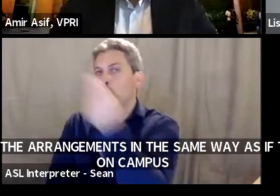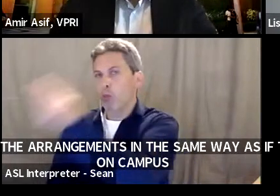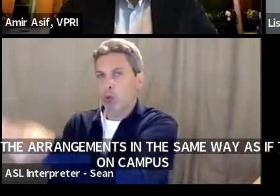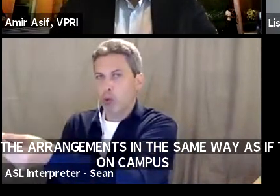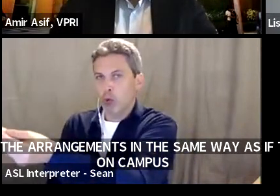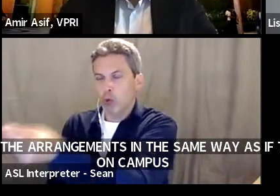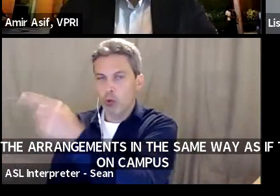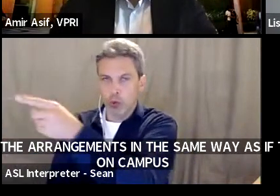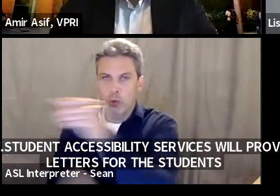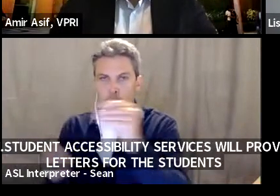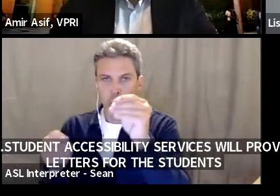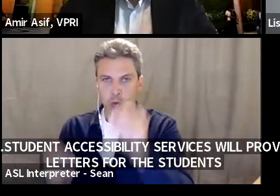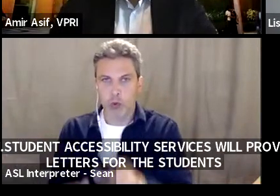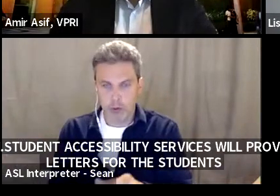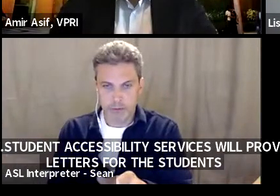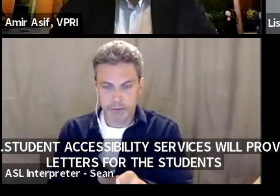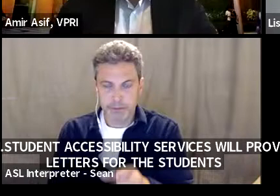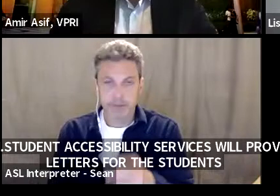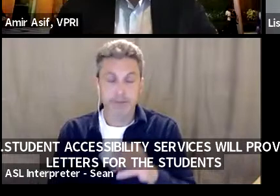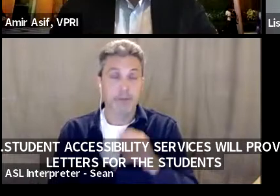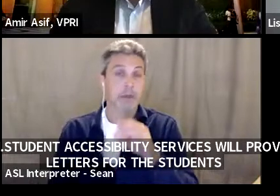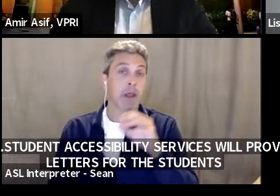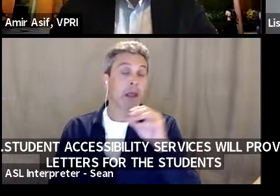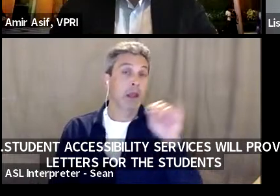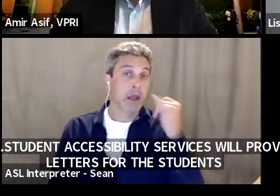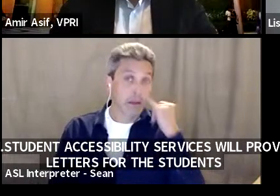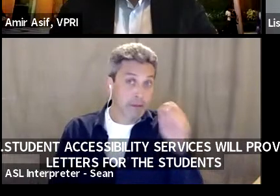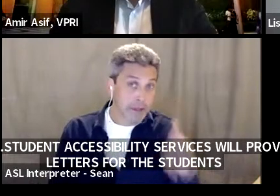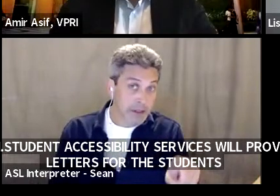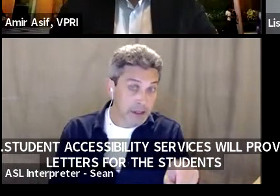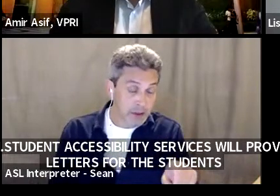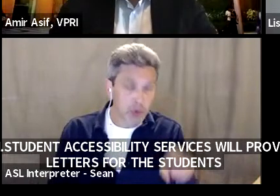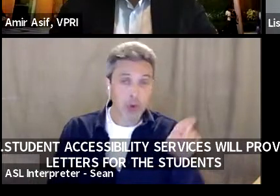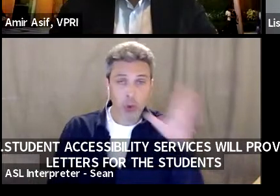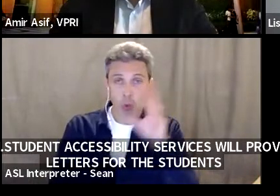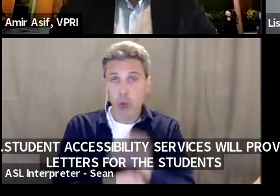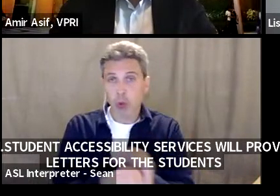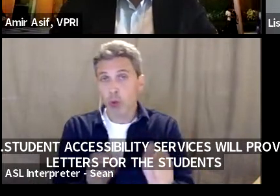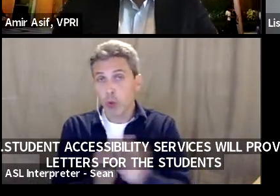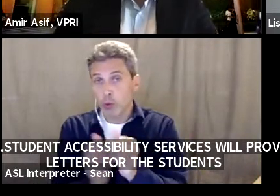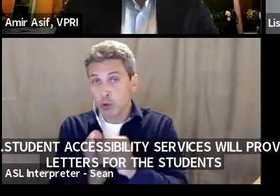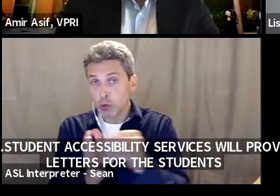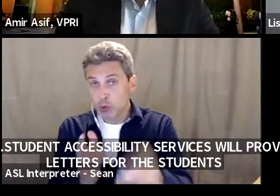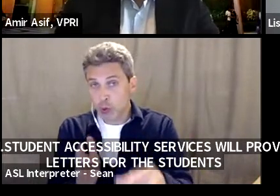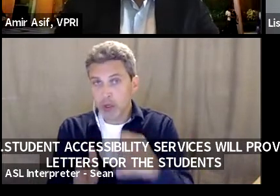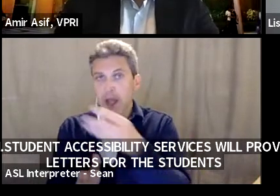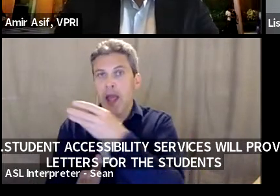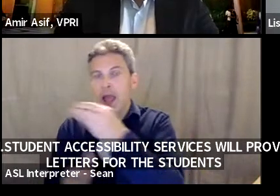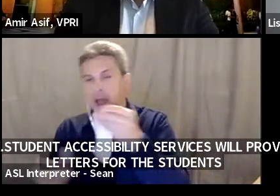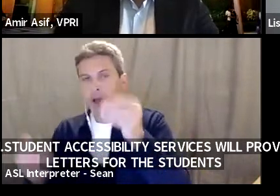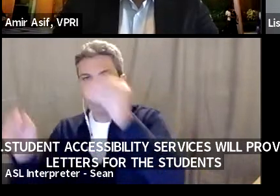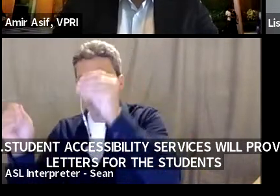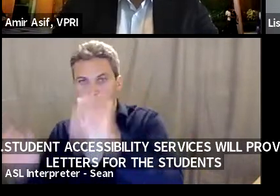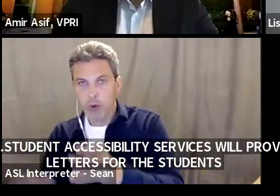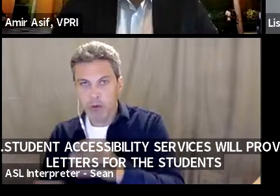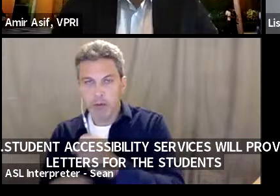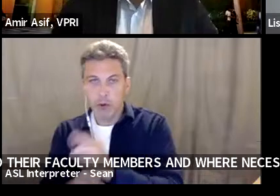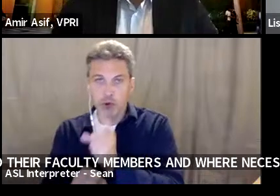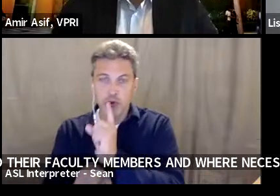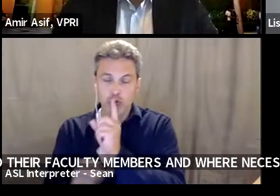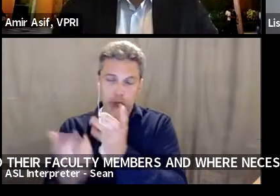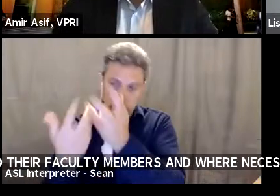members, and where necessary, work with the student and the faculty member to facilitate the most